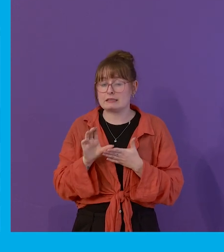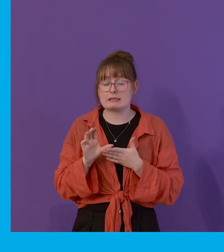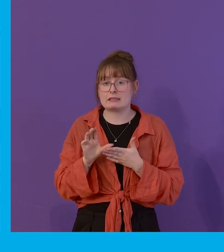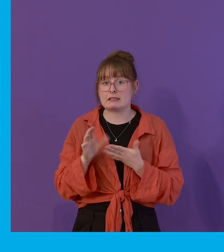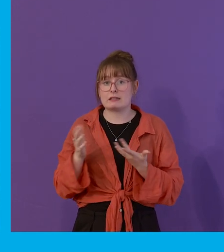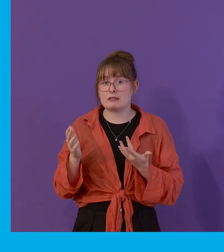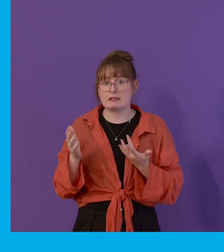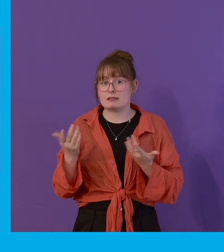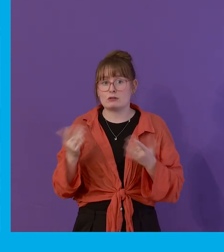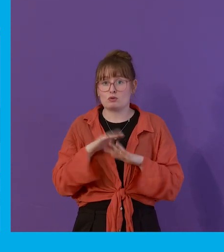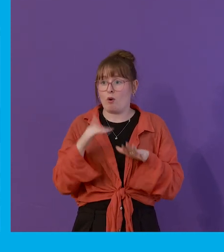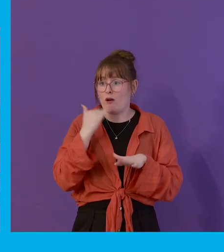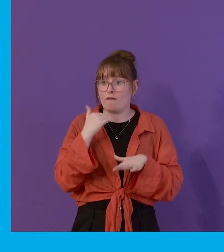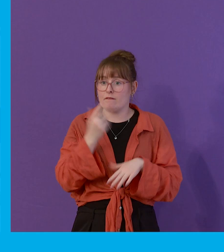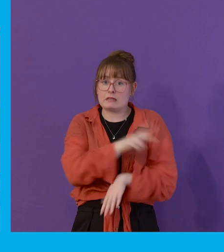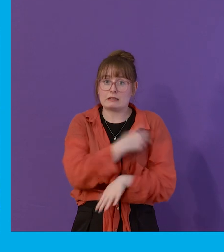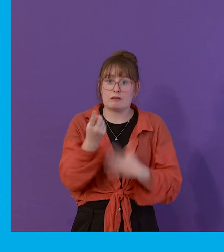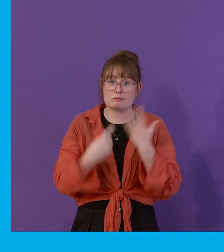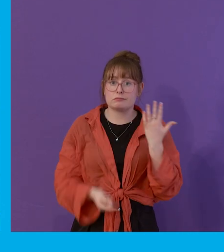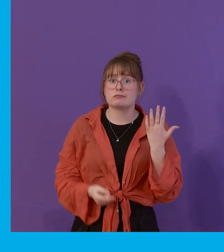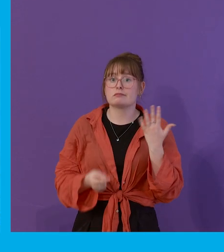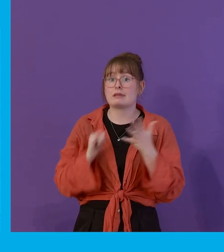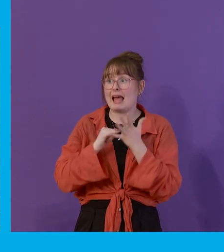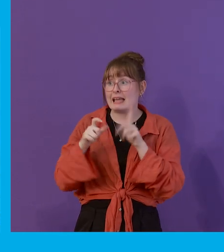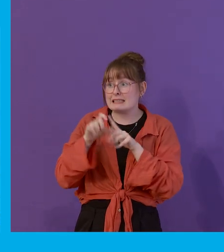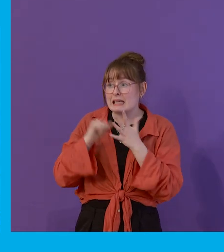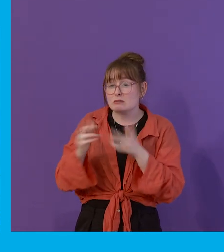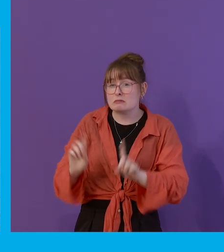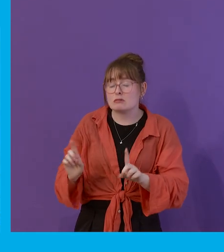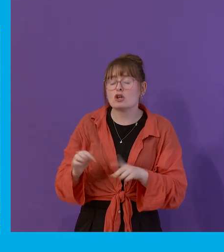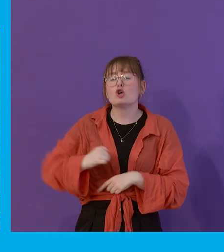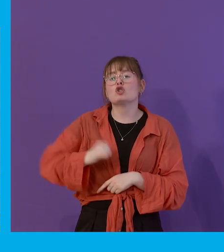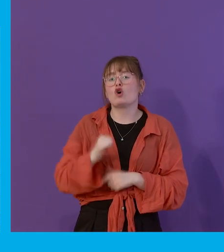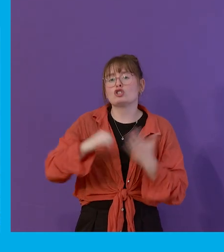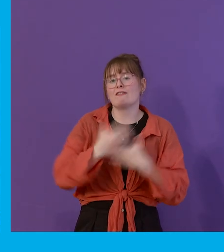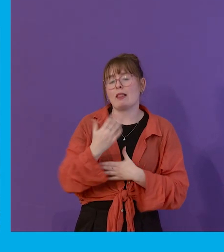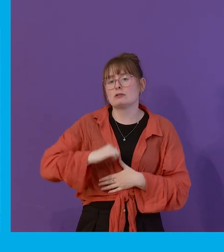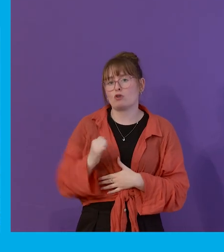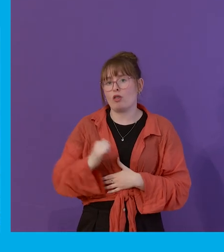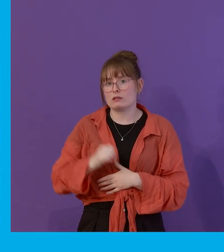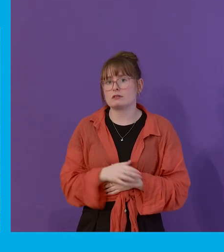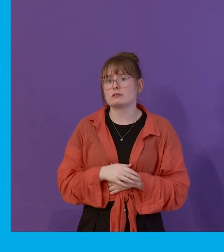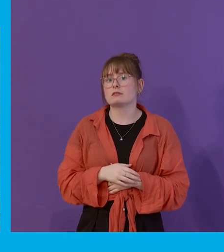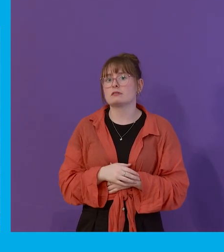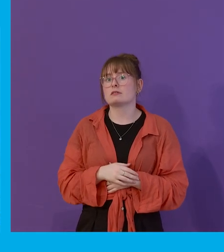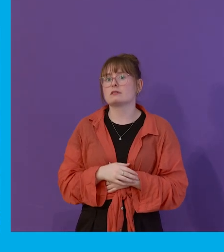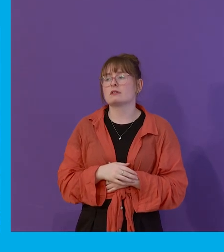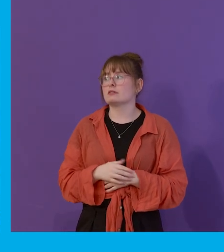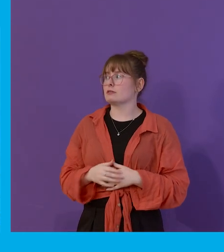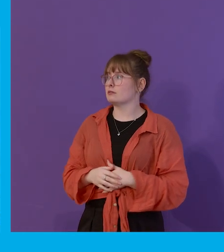of that ideal ability to solve the problem. SDS, just for folks. Sorry, Skills Development Scotland. acronym city